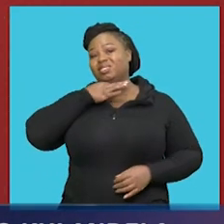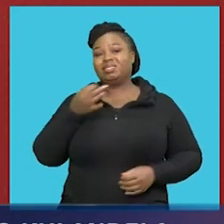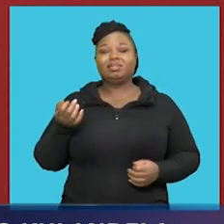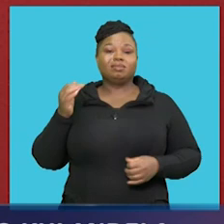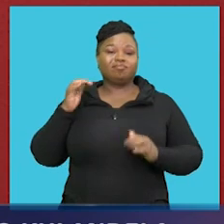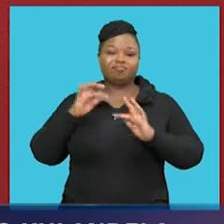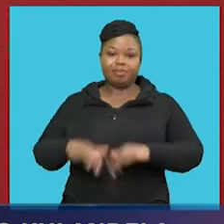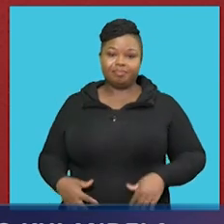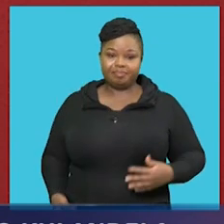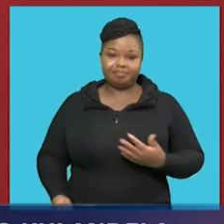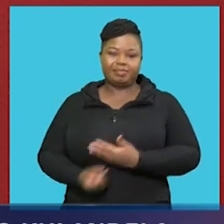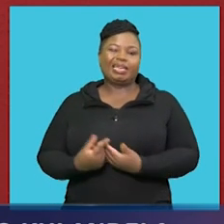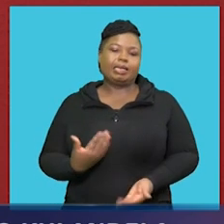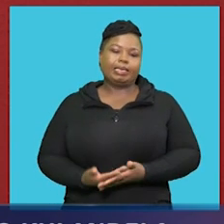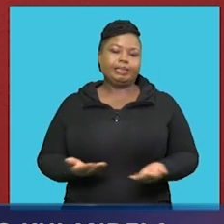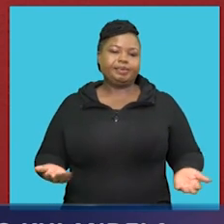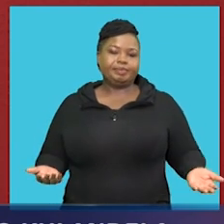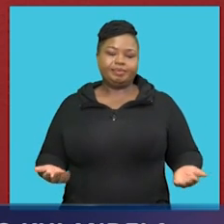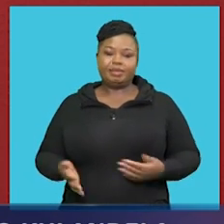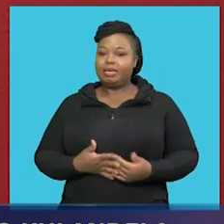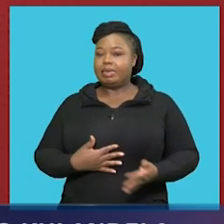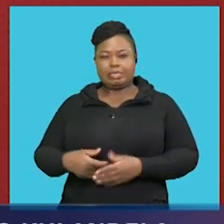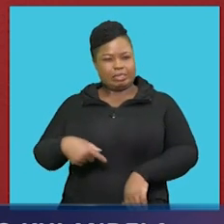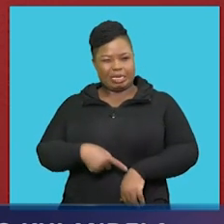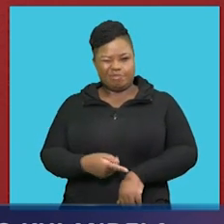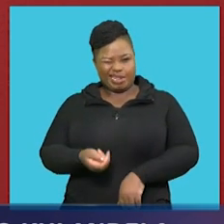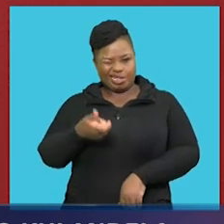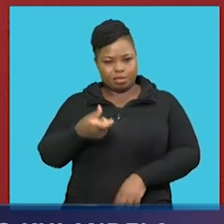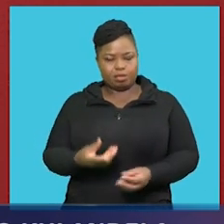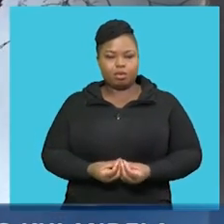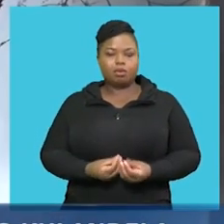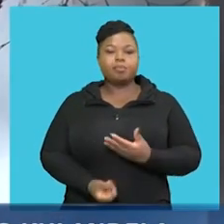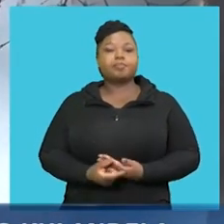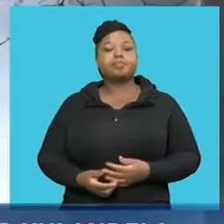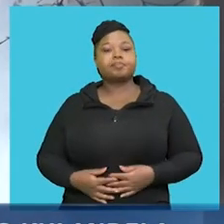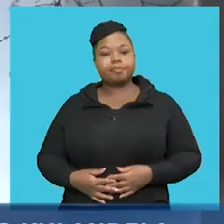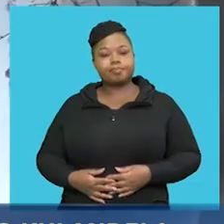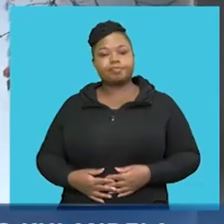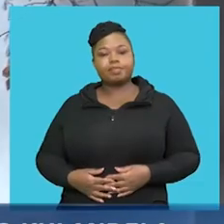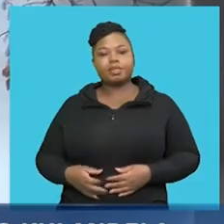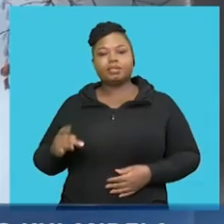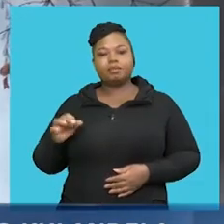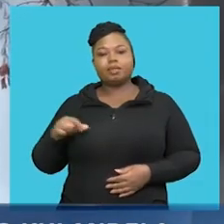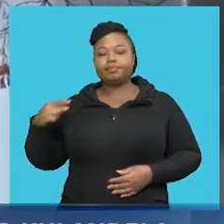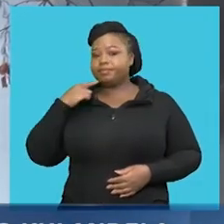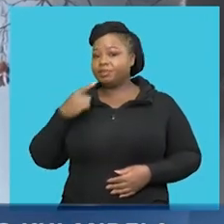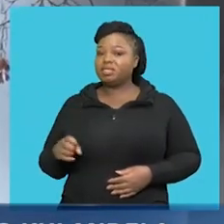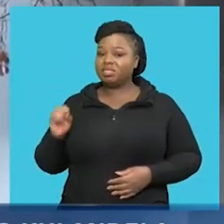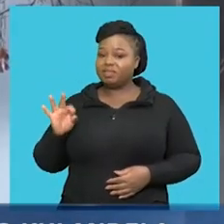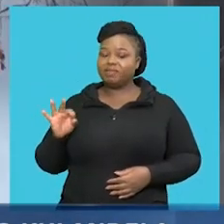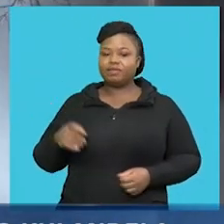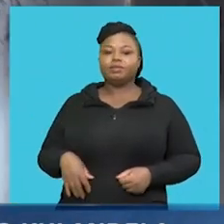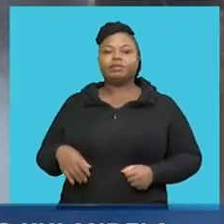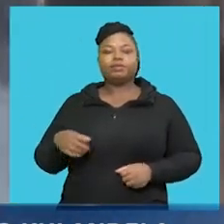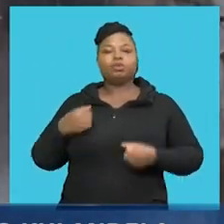waiting to explode at any minor trigger, if you like. Usibeyi uthi ke ukube kusezandleni